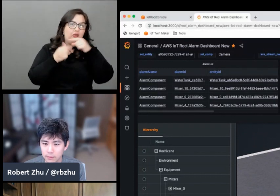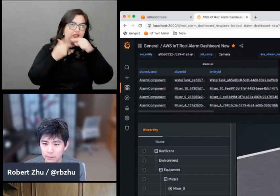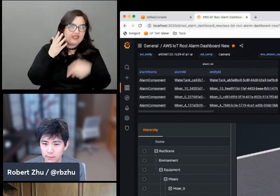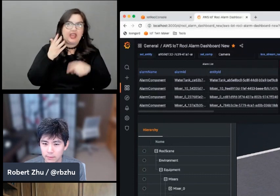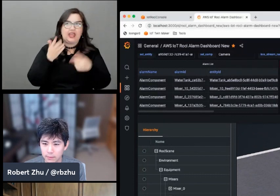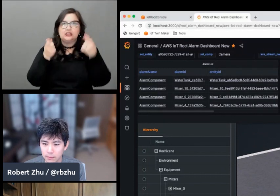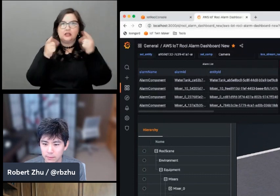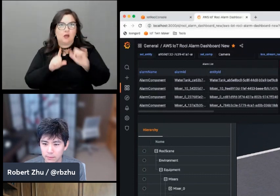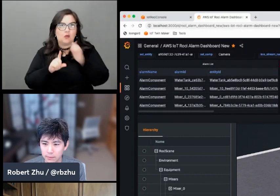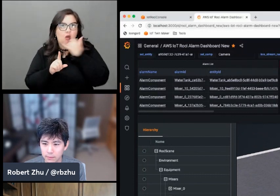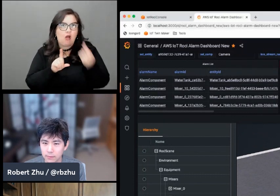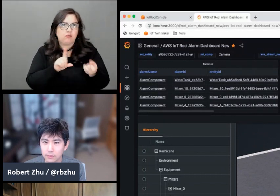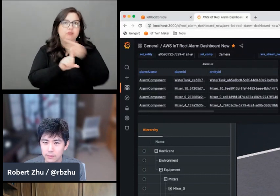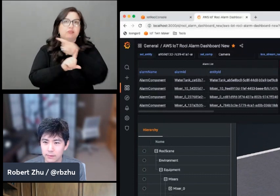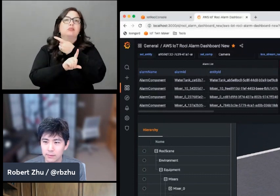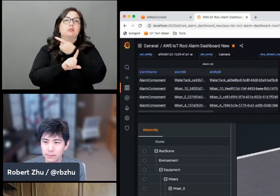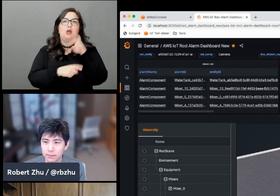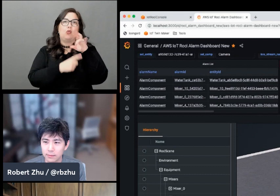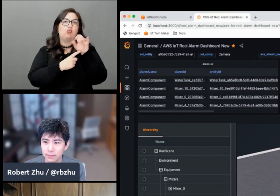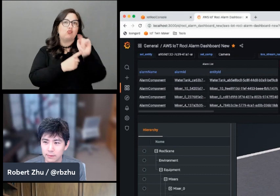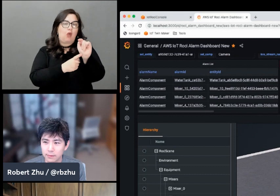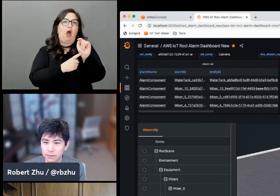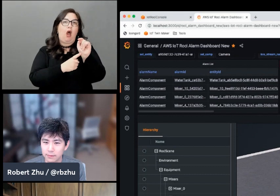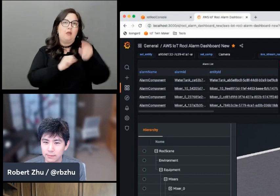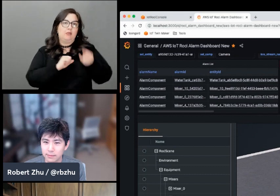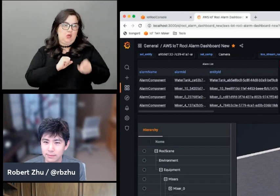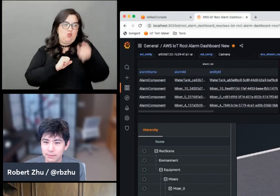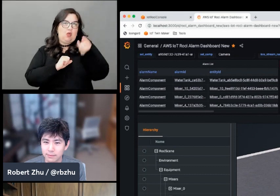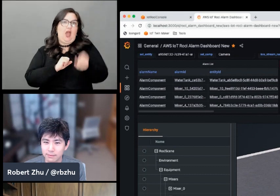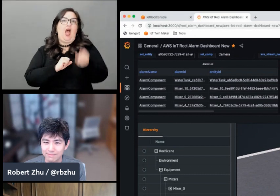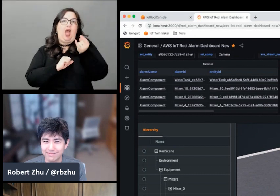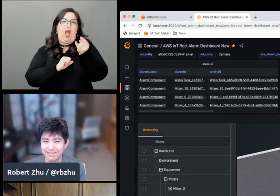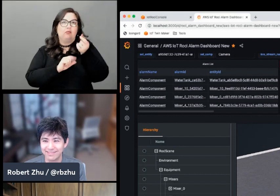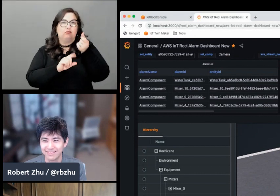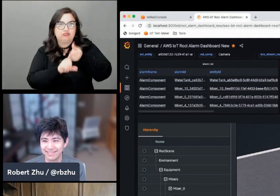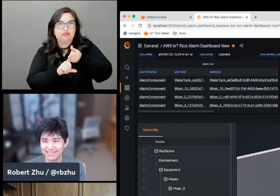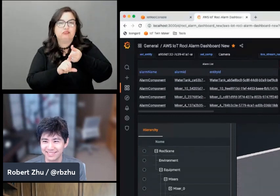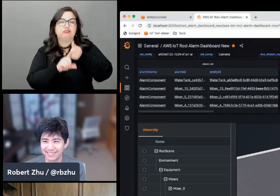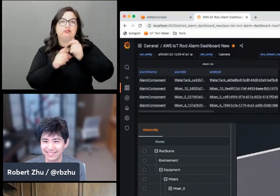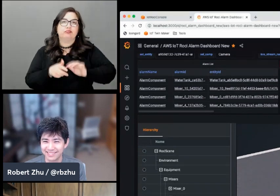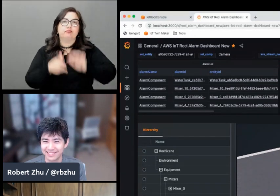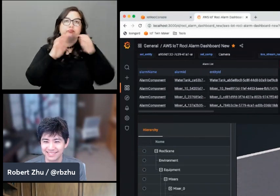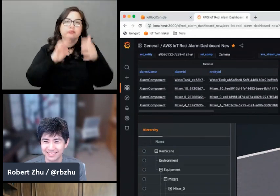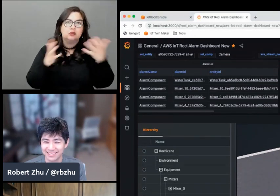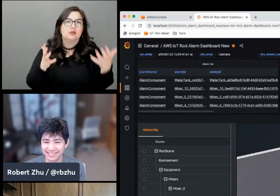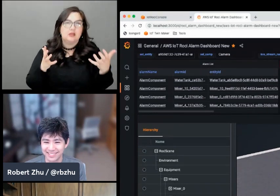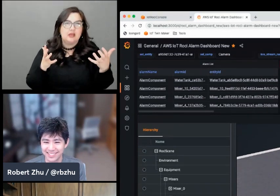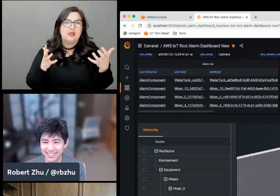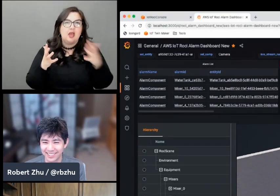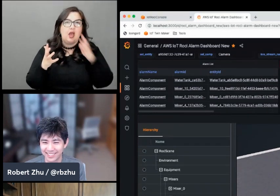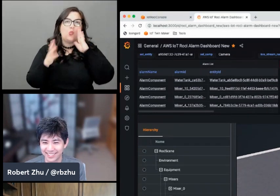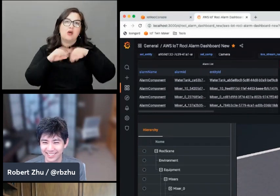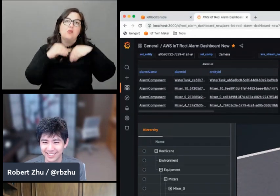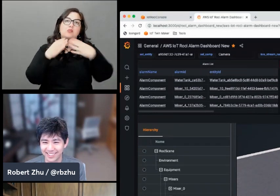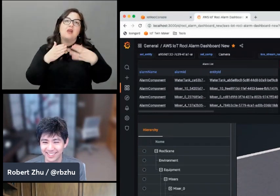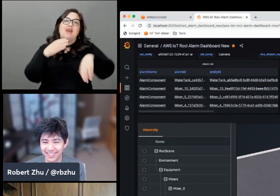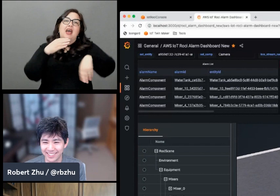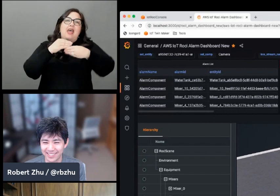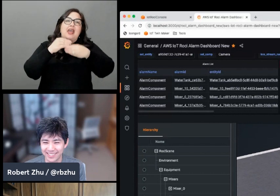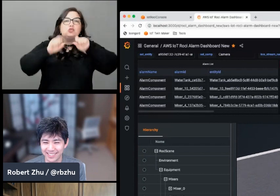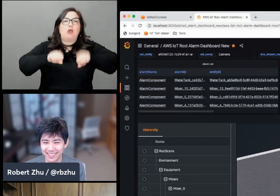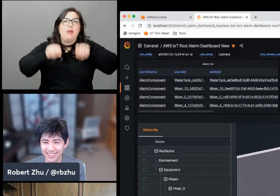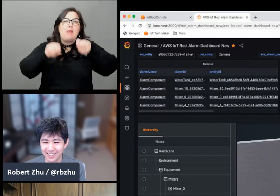okay, Robert ran the forklift into the device, and you know, so we want to find out what it is. So this provides that extra ability